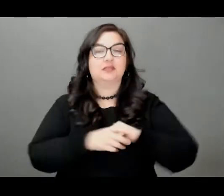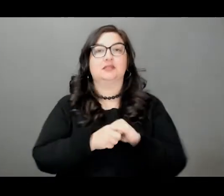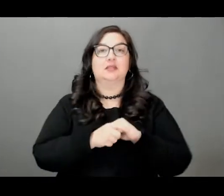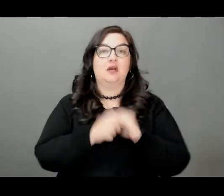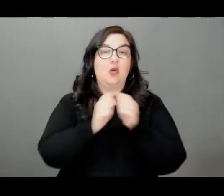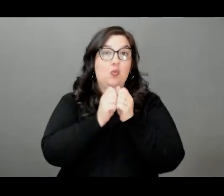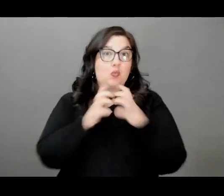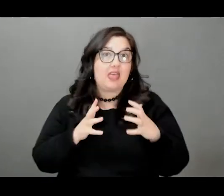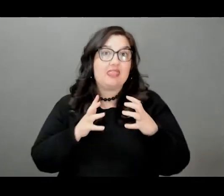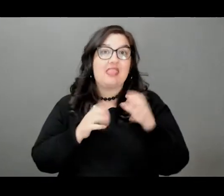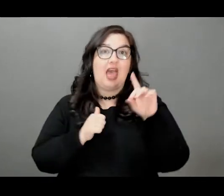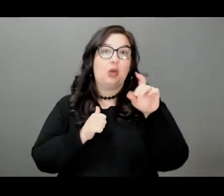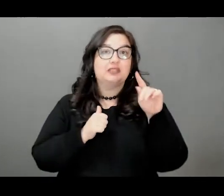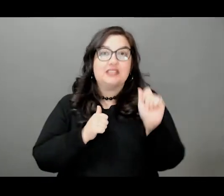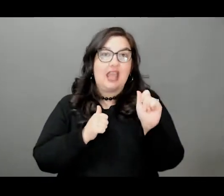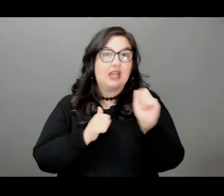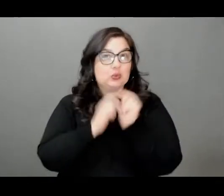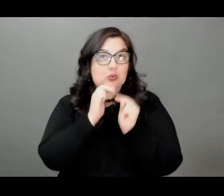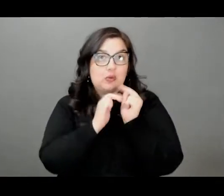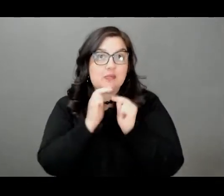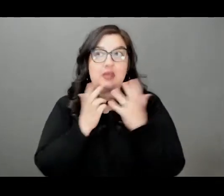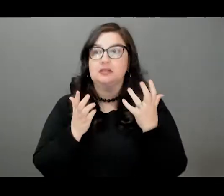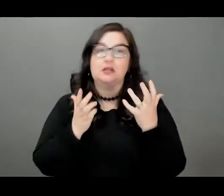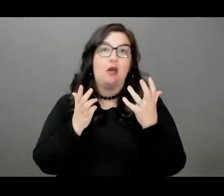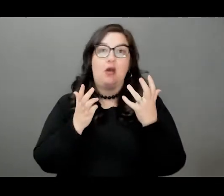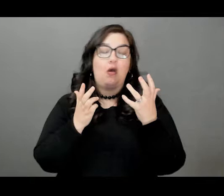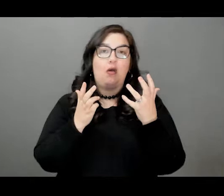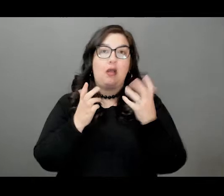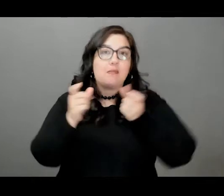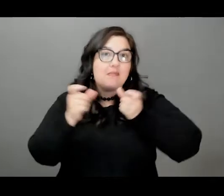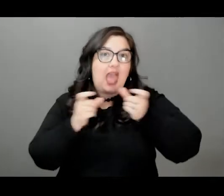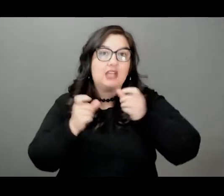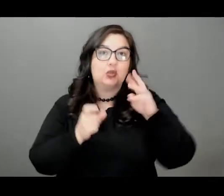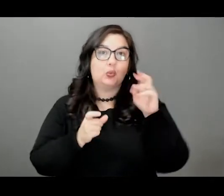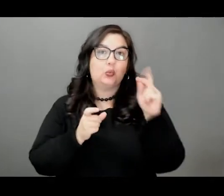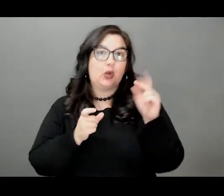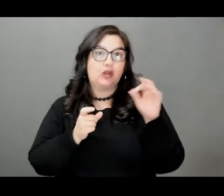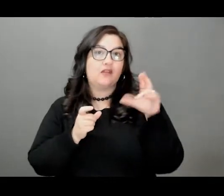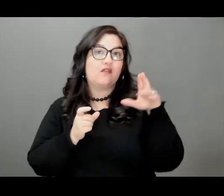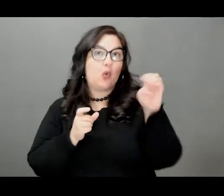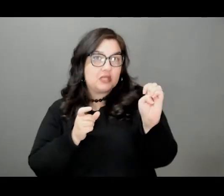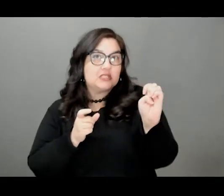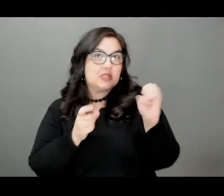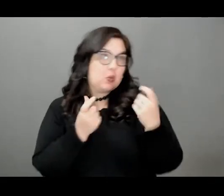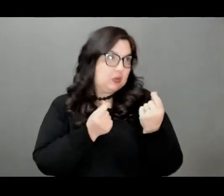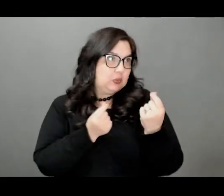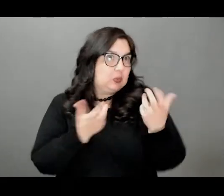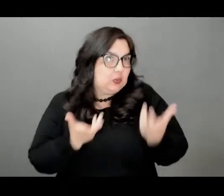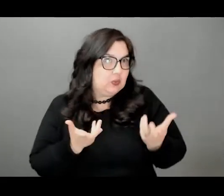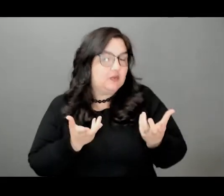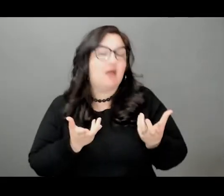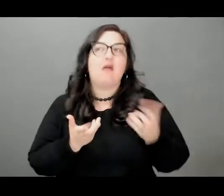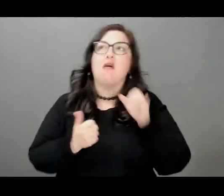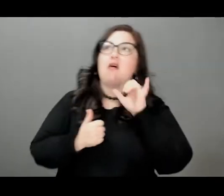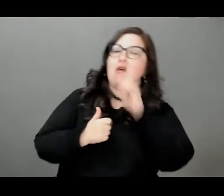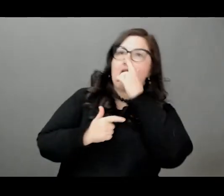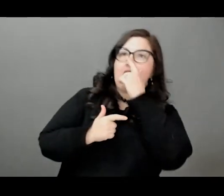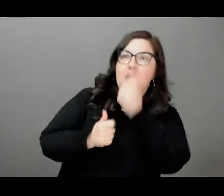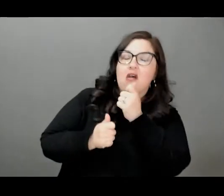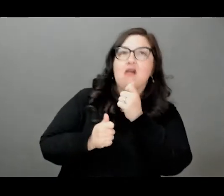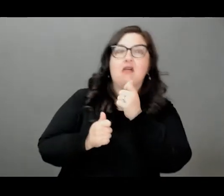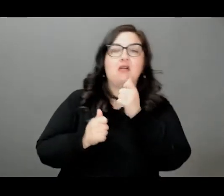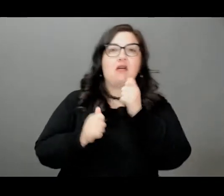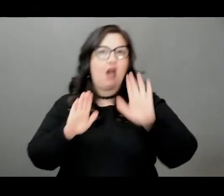machine learning algorithms. And that too, without they have to build any labeling applications or manage the labeling workforces on their own.